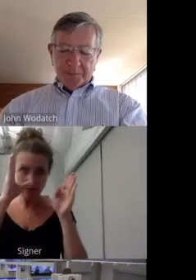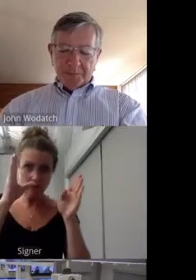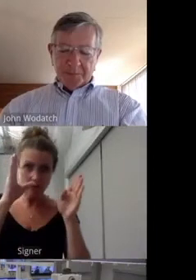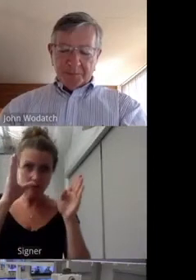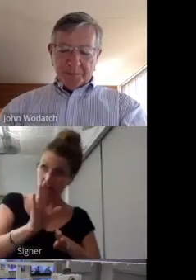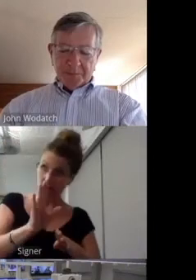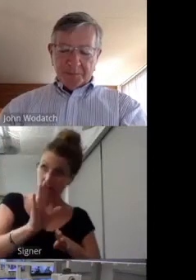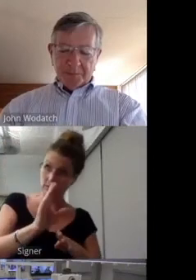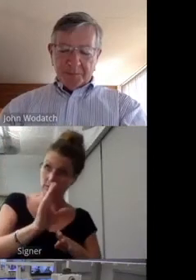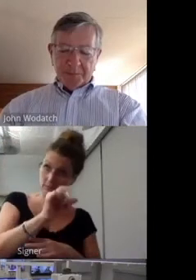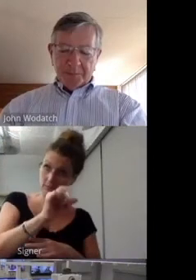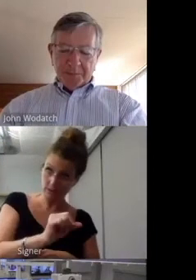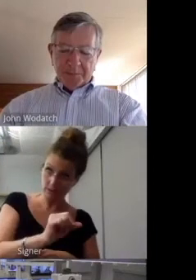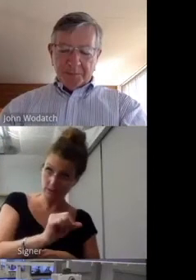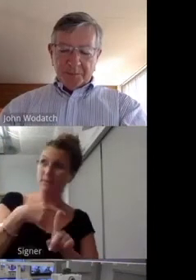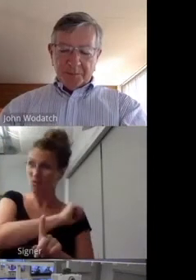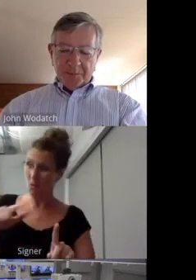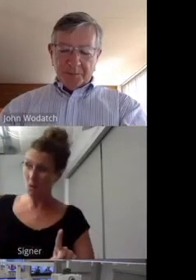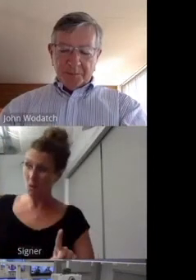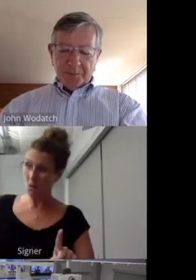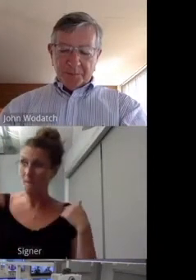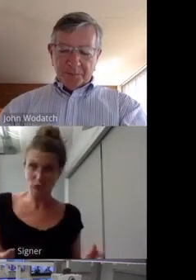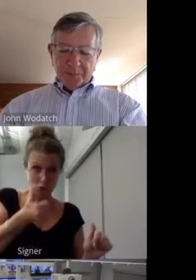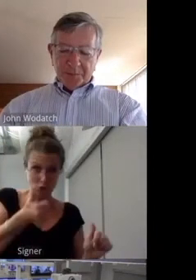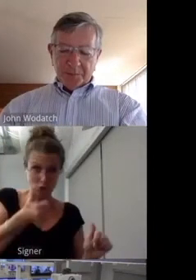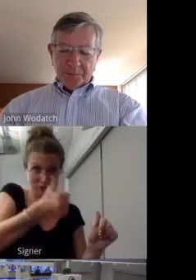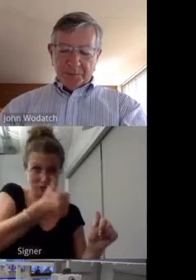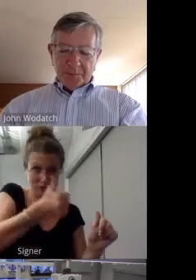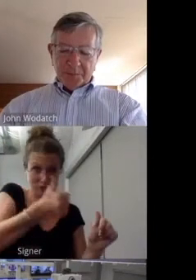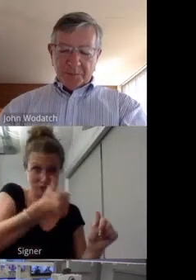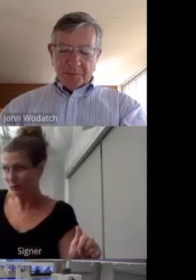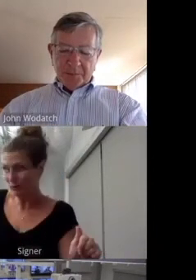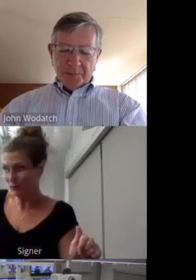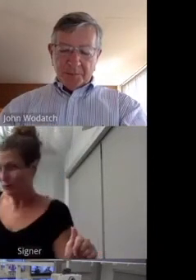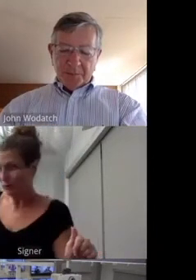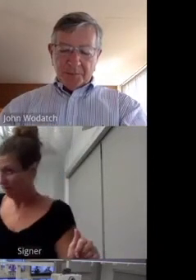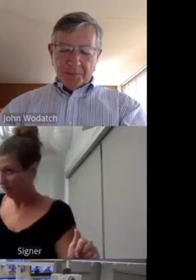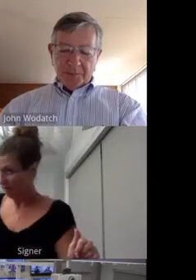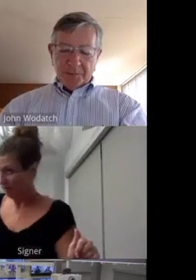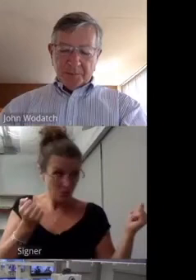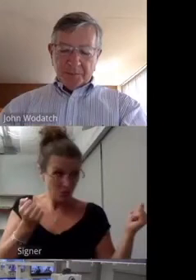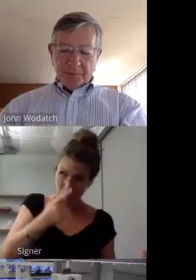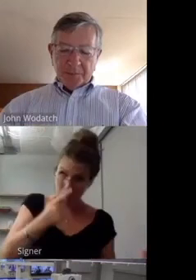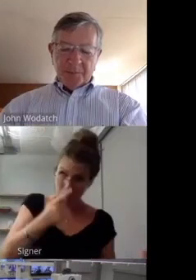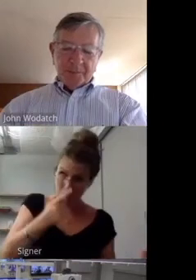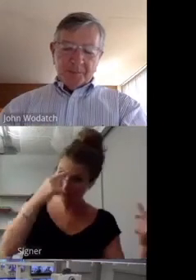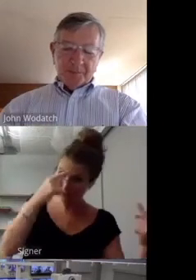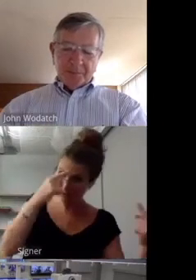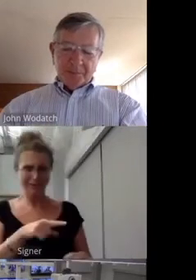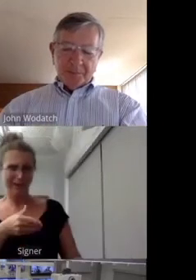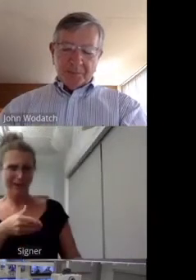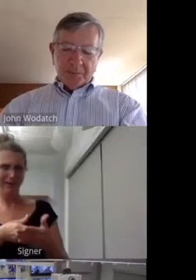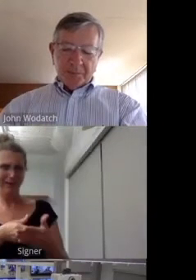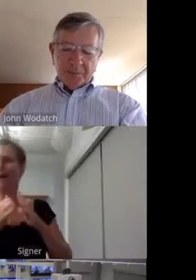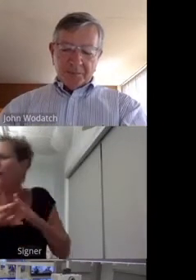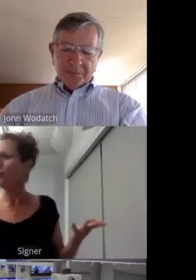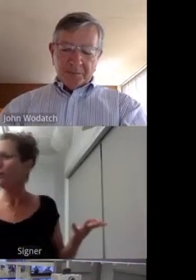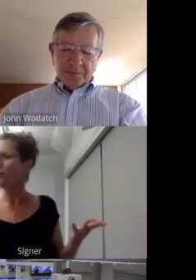individually, we actually agree on this, it's very hard for them to go against that. And then, of course, went to each caucus.